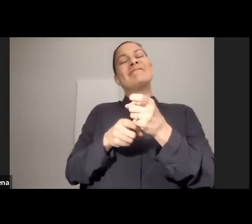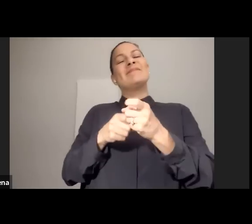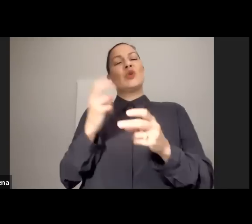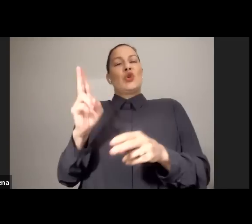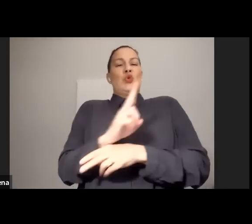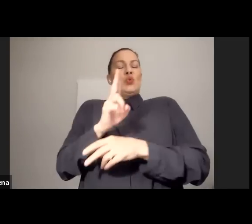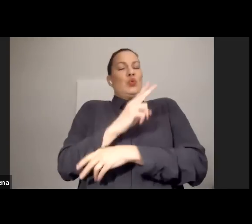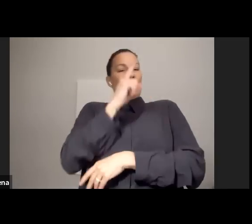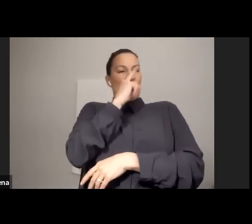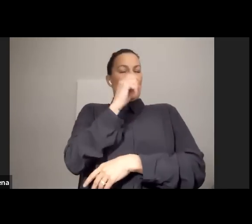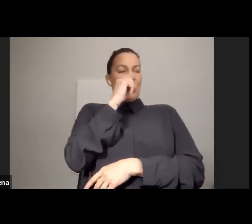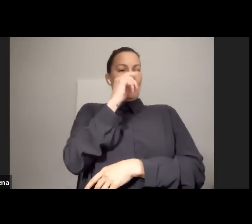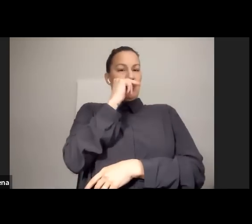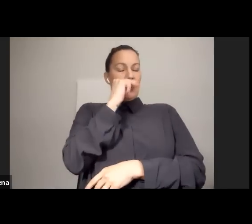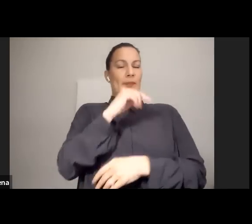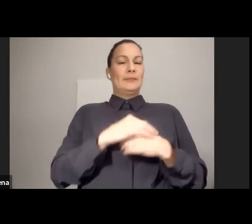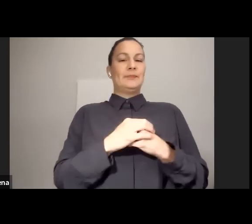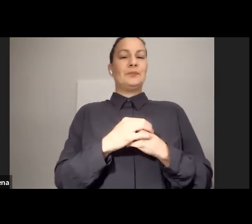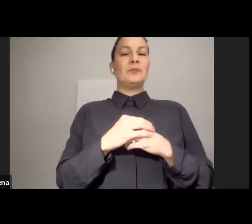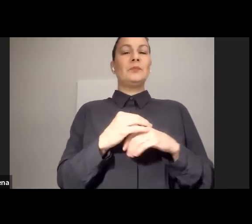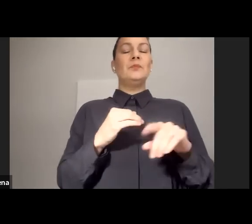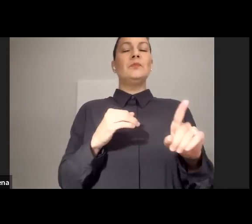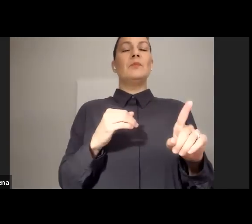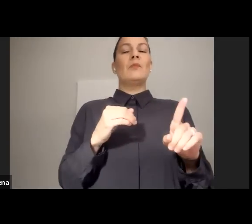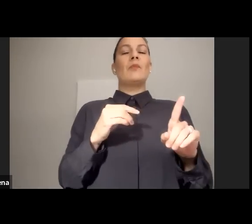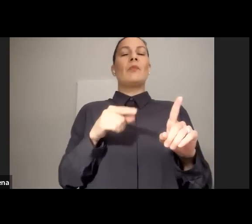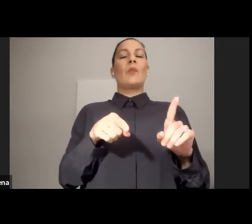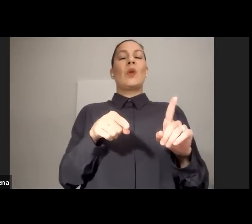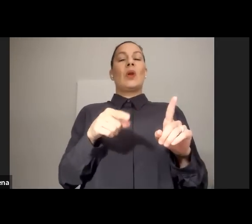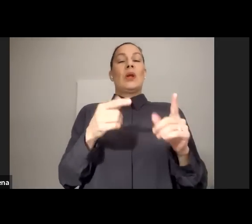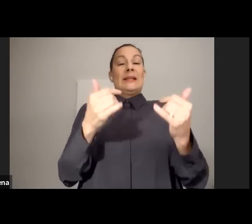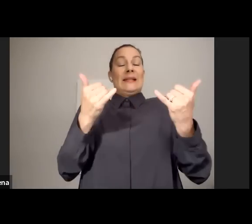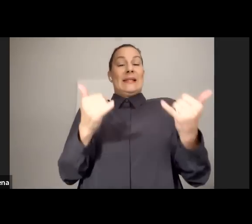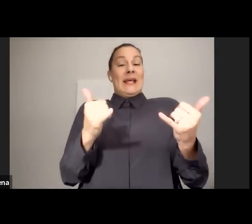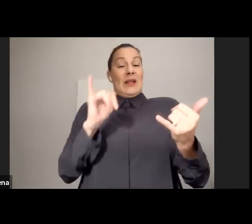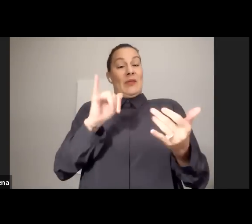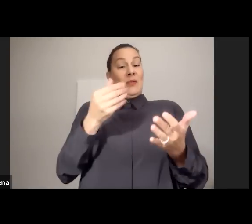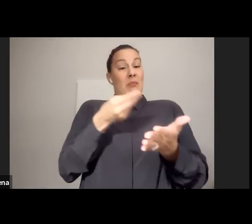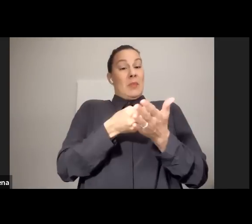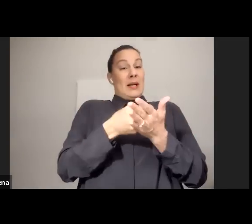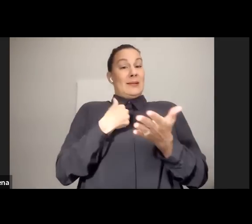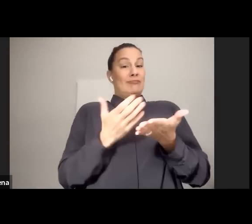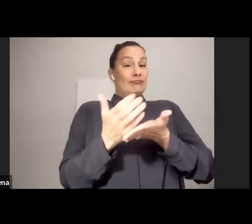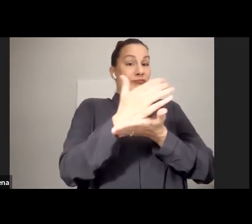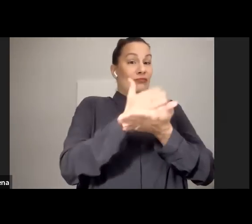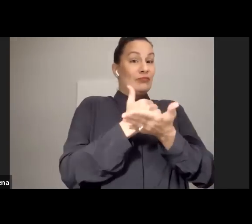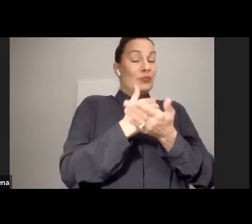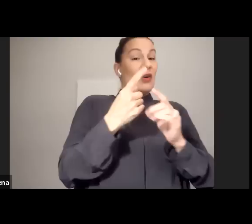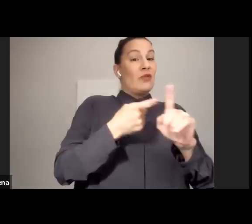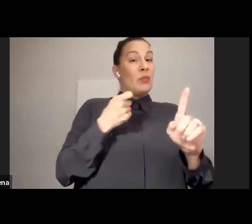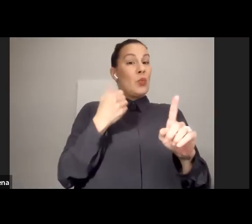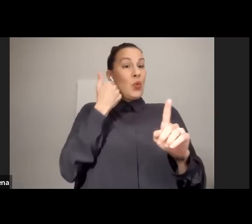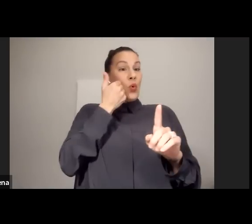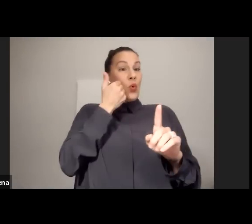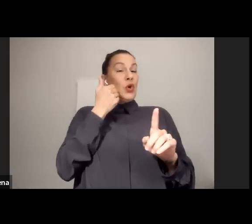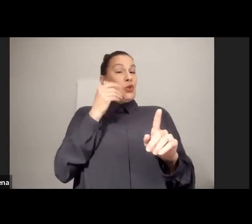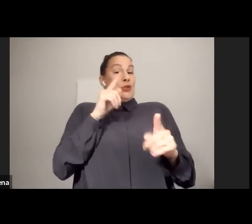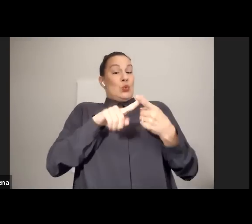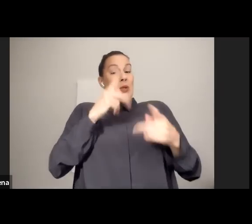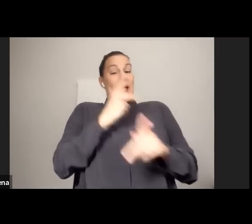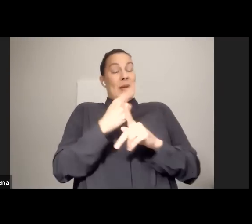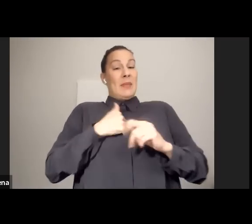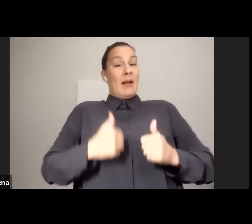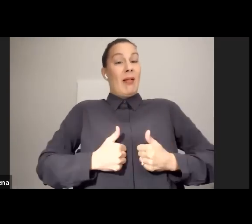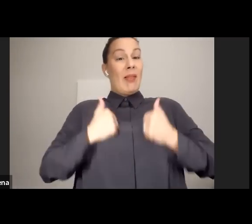as much as the money I made from whoring, that would keep me alive. Although not everyone in my cohort would survive.